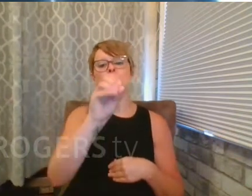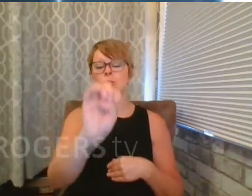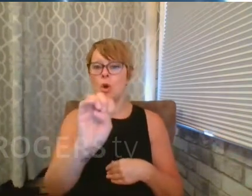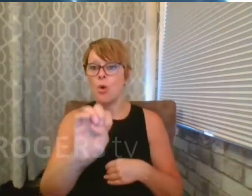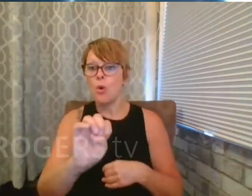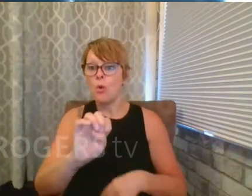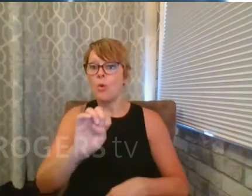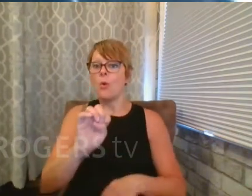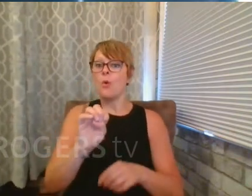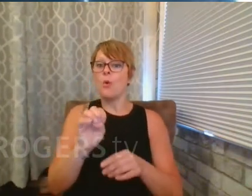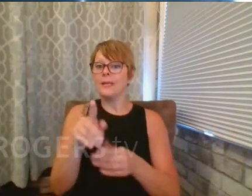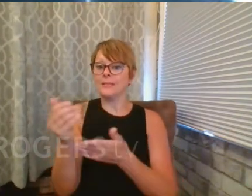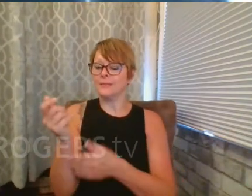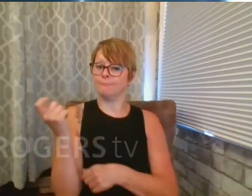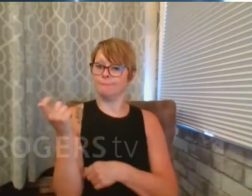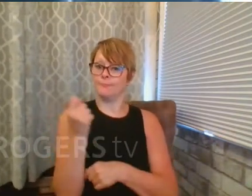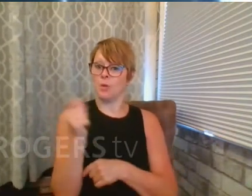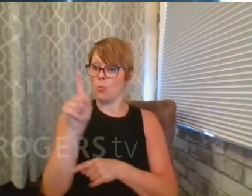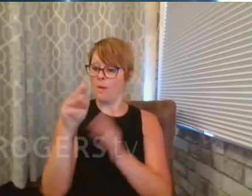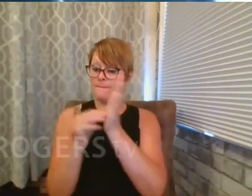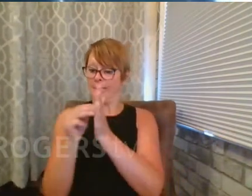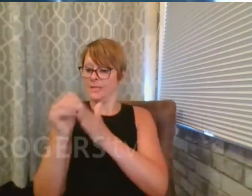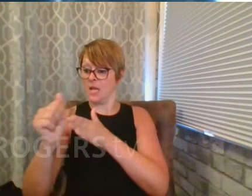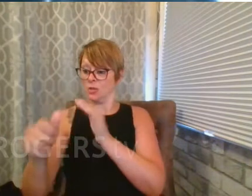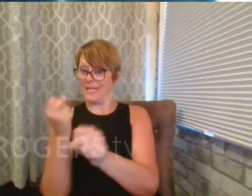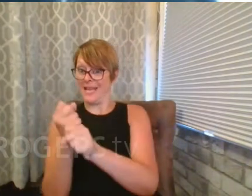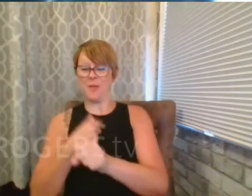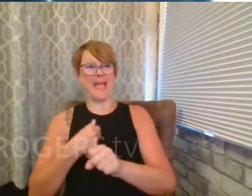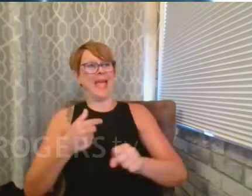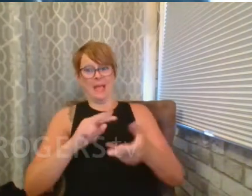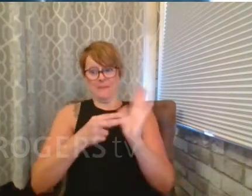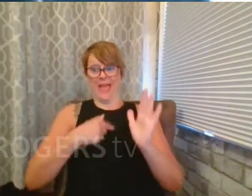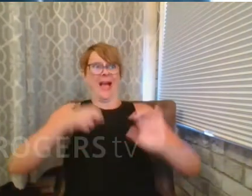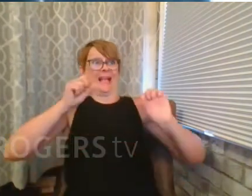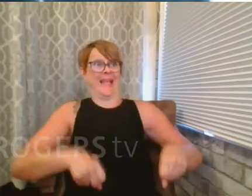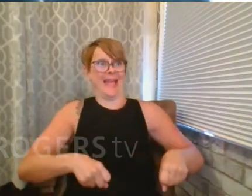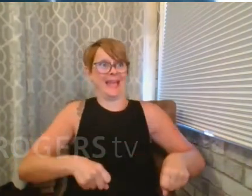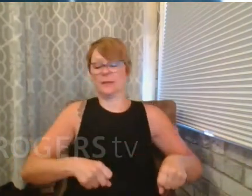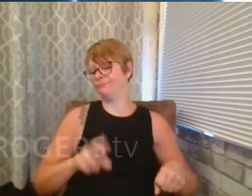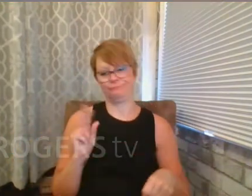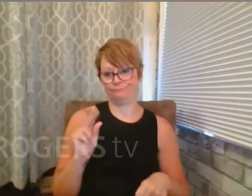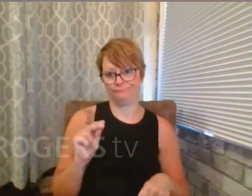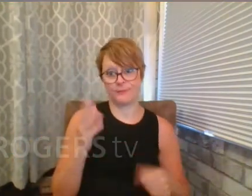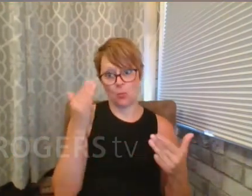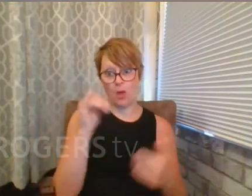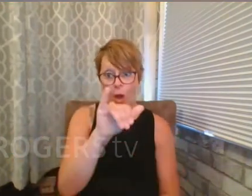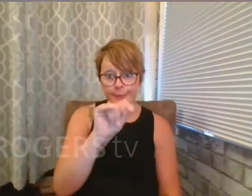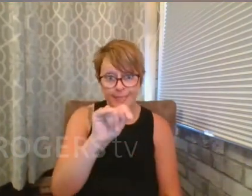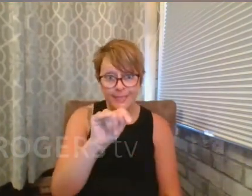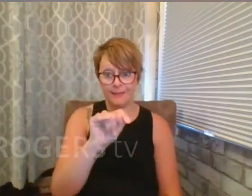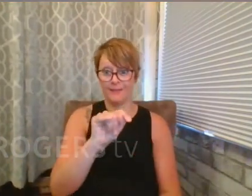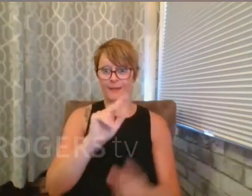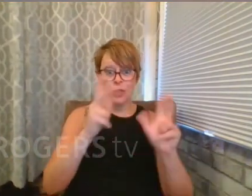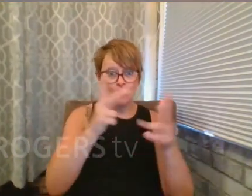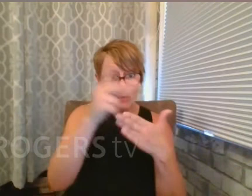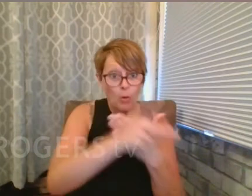year, doesn't mean that I can go into that business and I'll also learn, because I have no idea about IT. Mm-hmm. Or I see